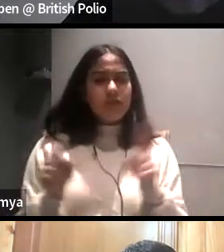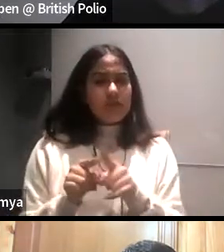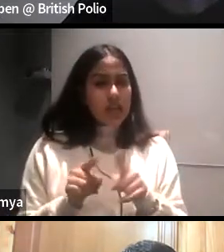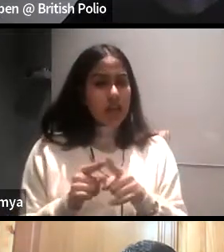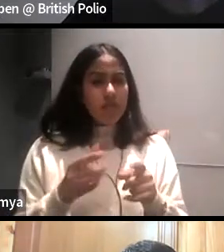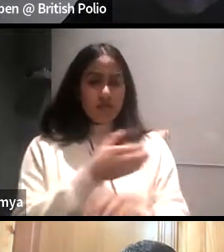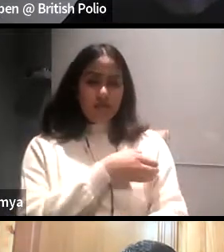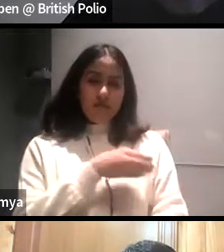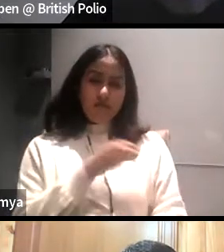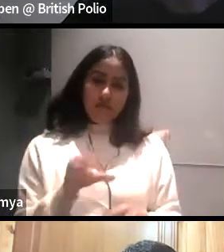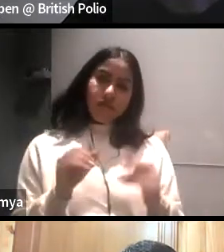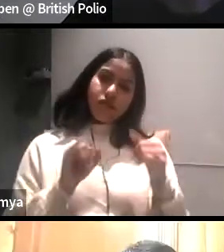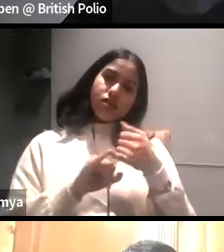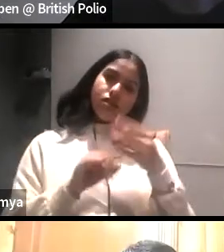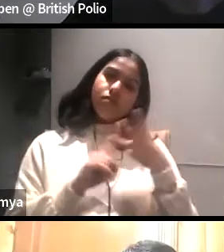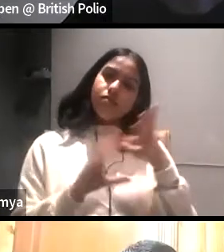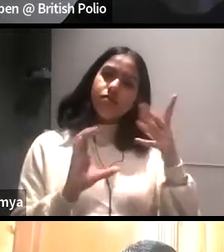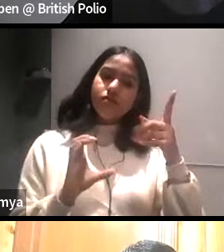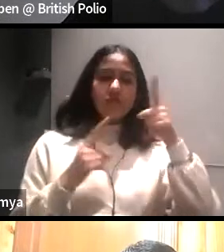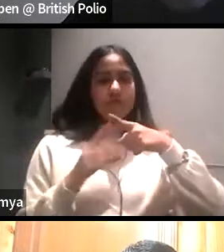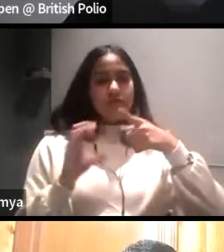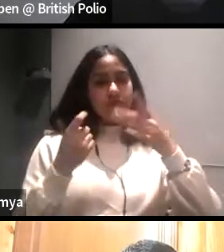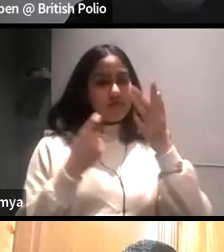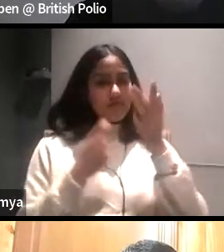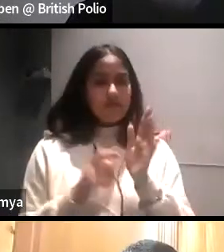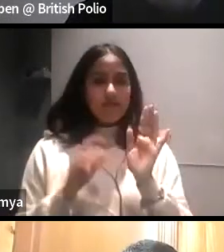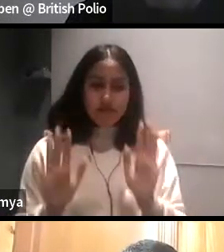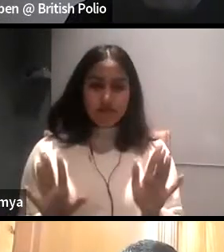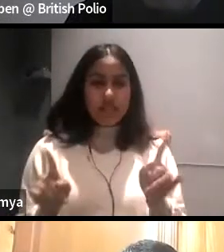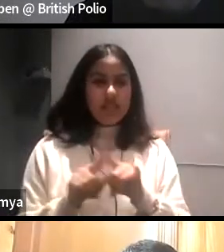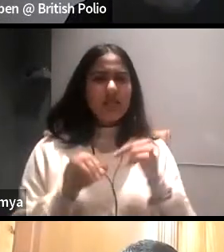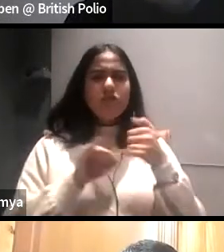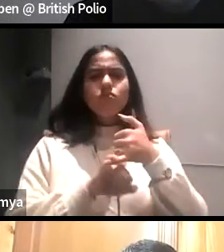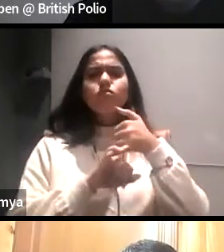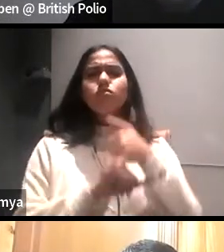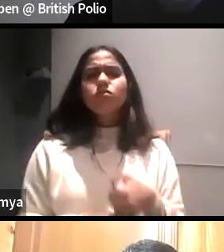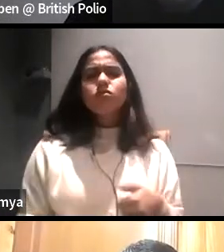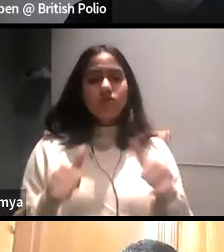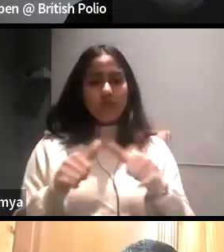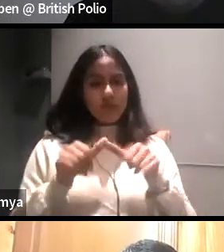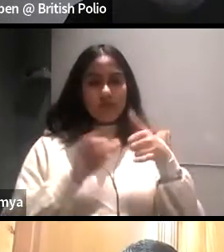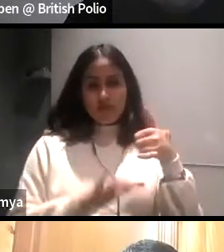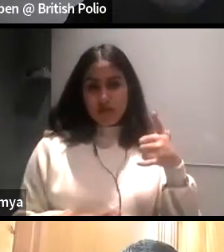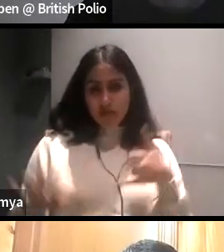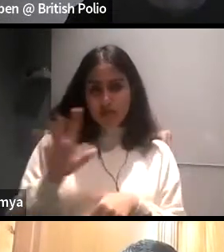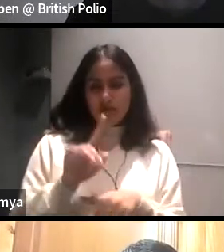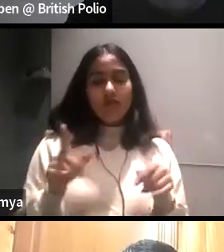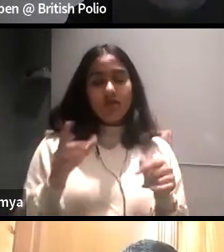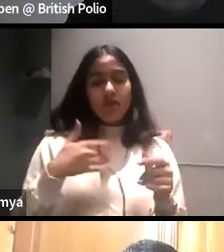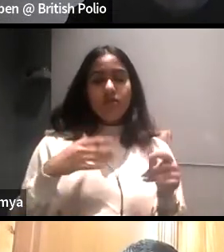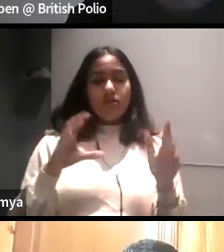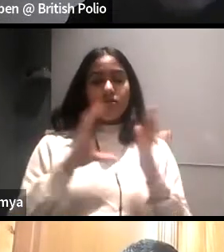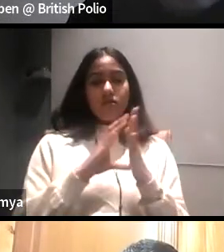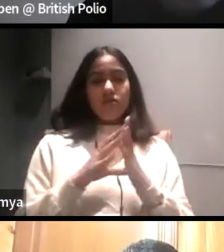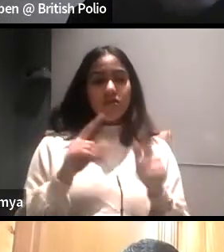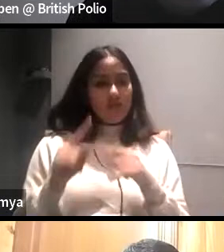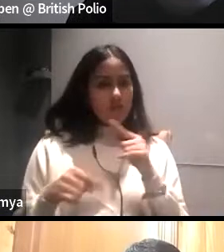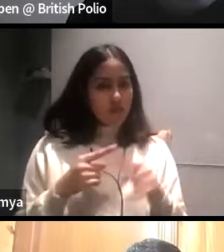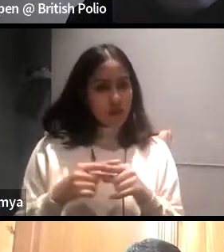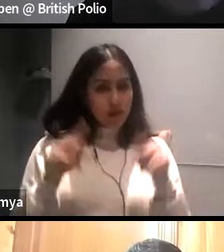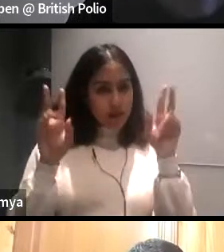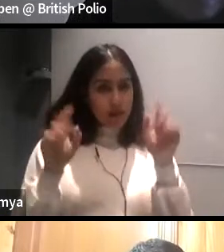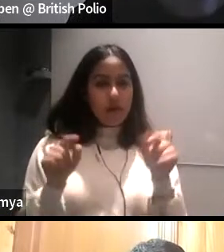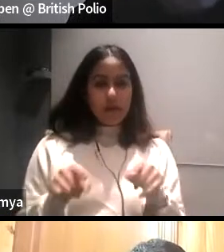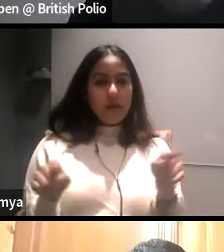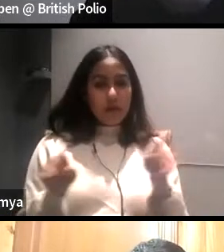employment. It's due to various reasons, especially in the South Asian country context I am talking about. It is